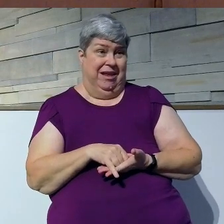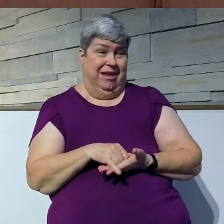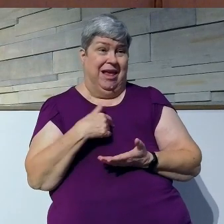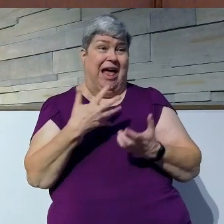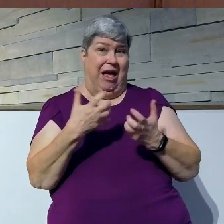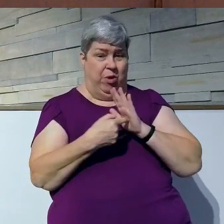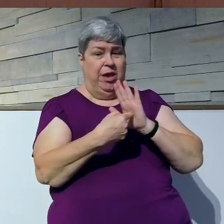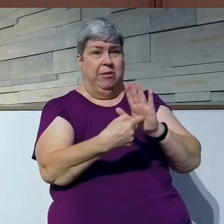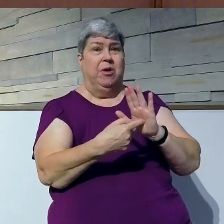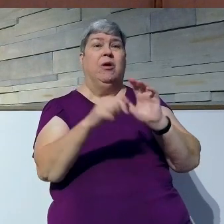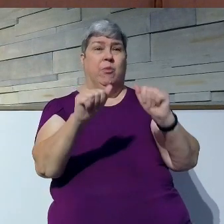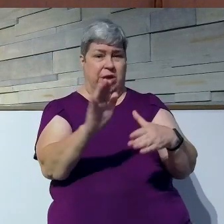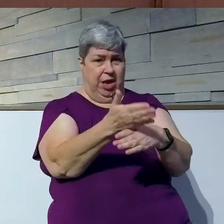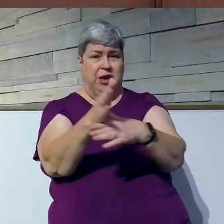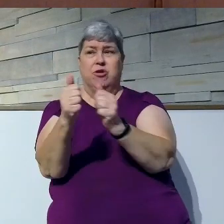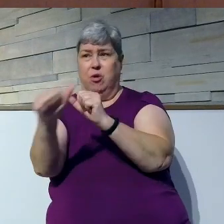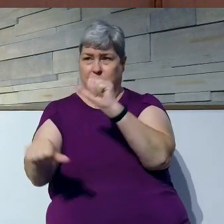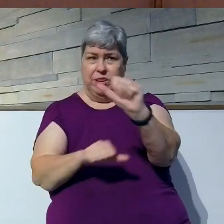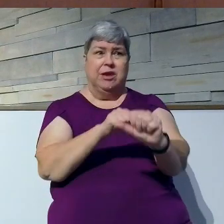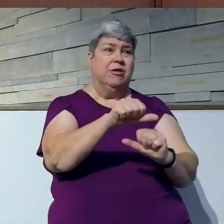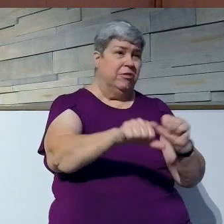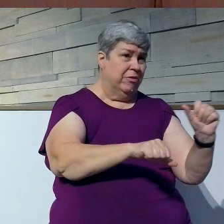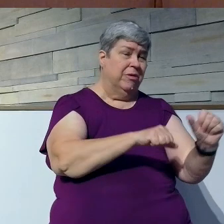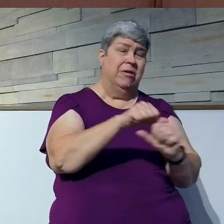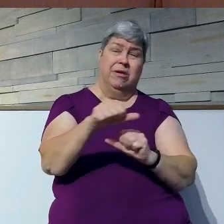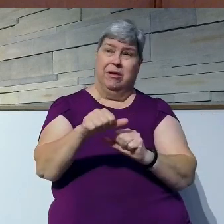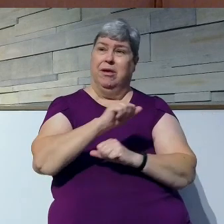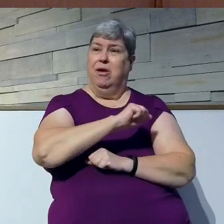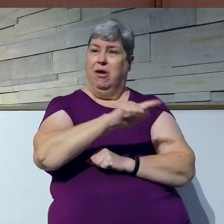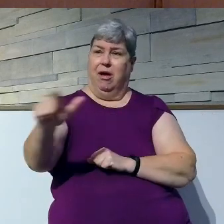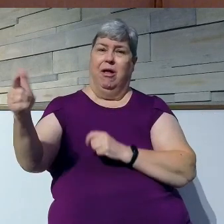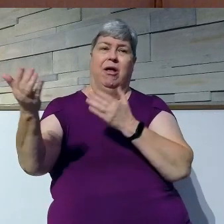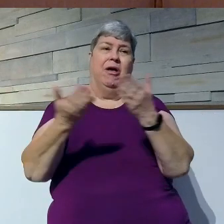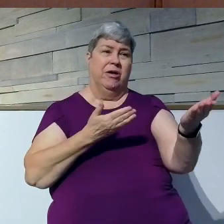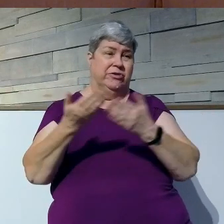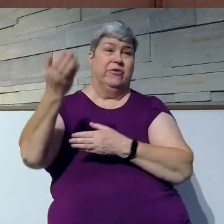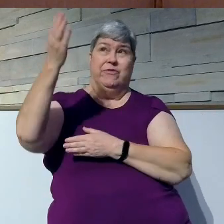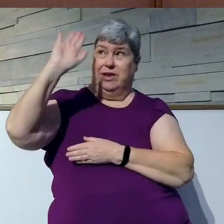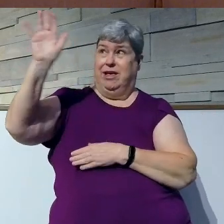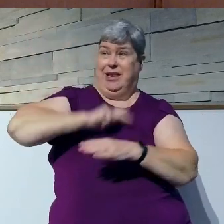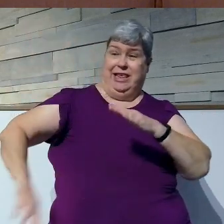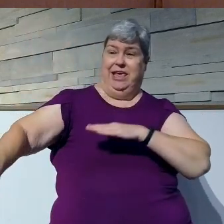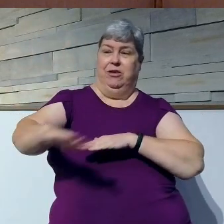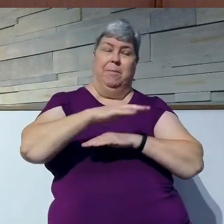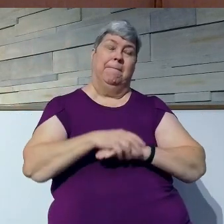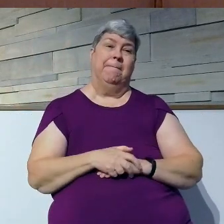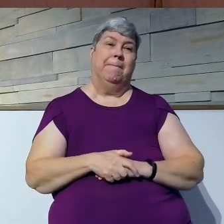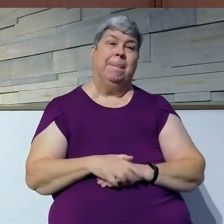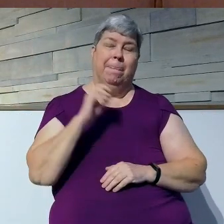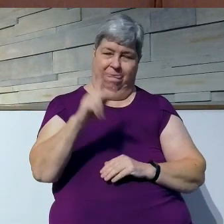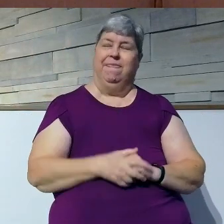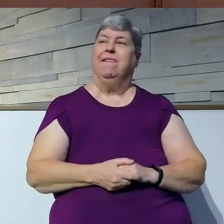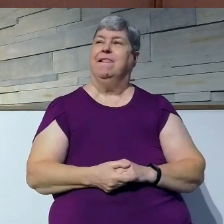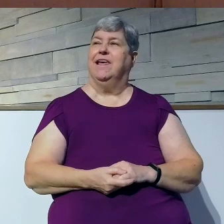And I want to demonstrate that we can share with one another, all in service to God's kingdom. All